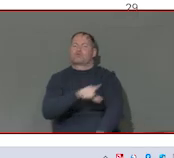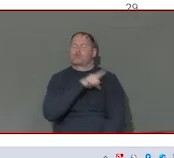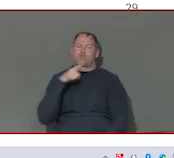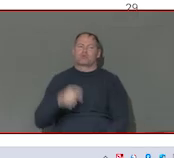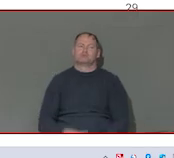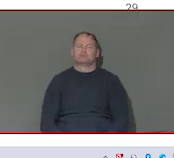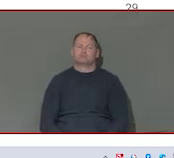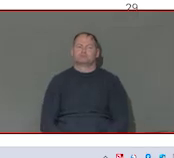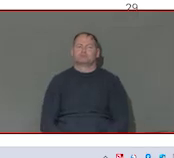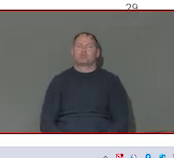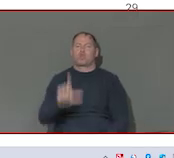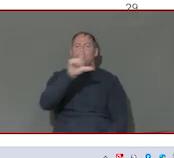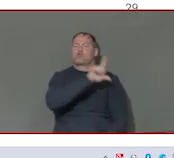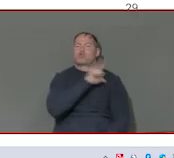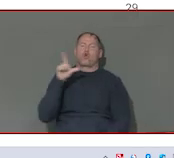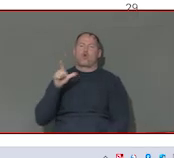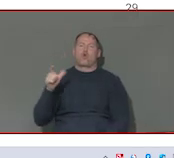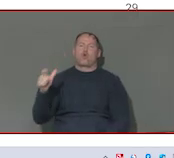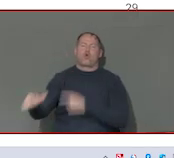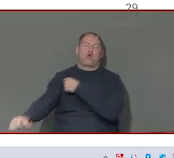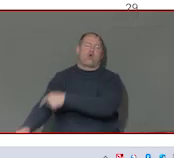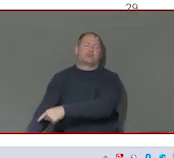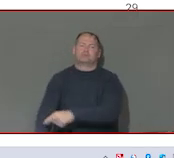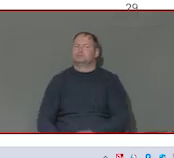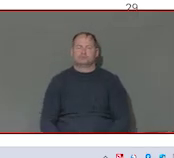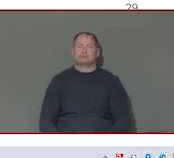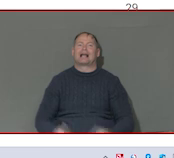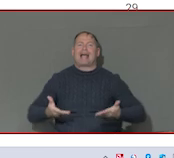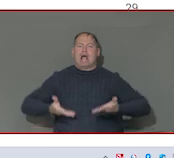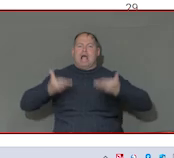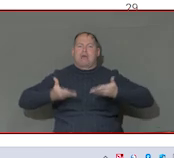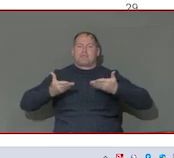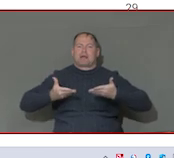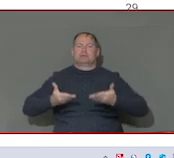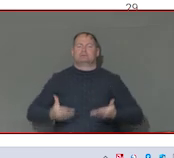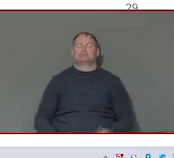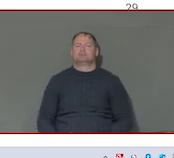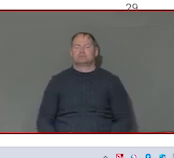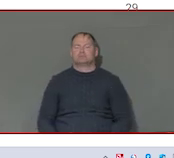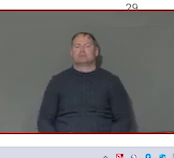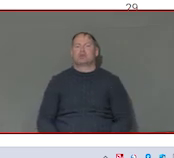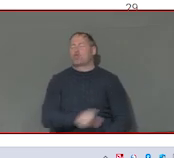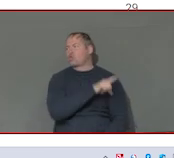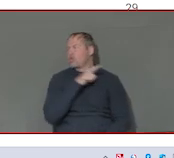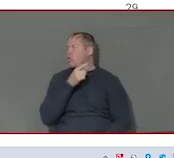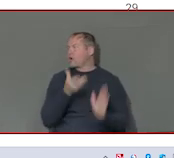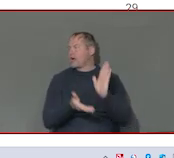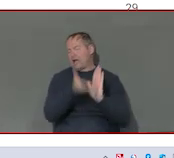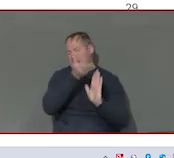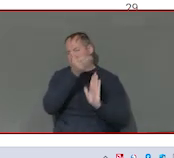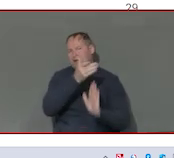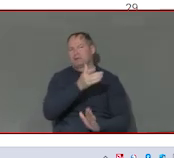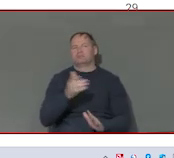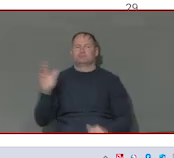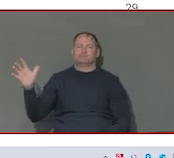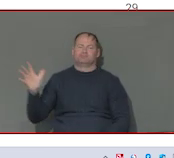write long arms. It must be long upper arms. And then having long upper